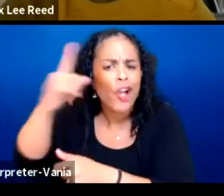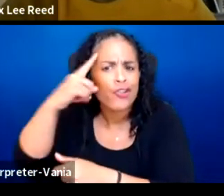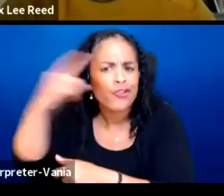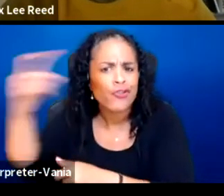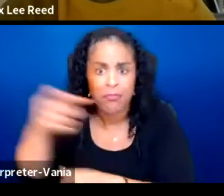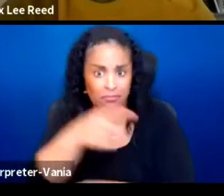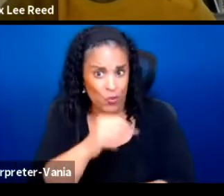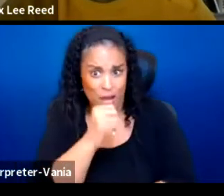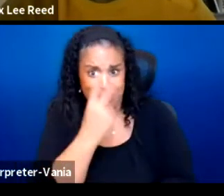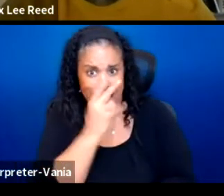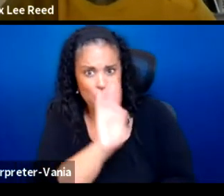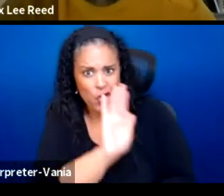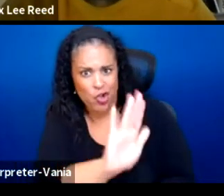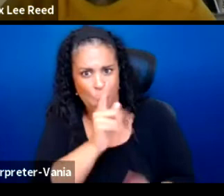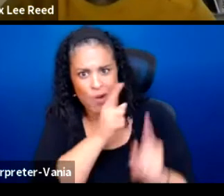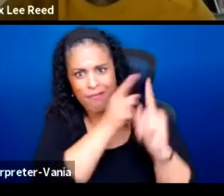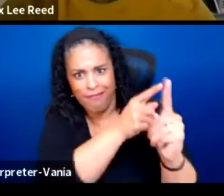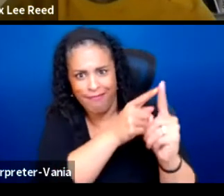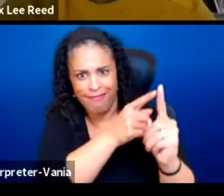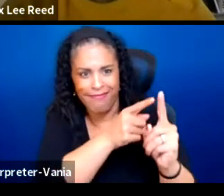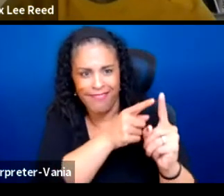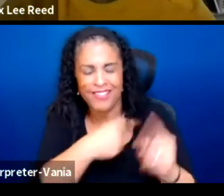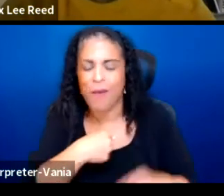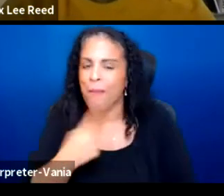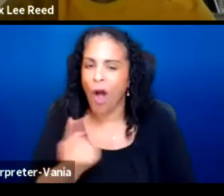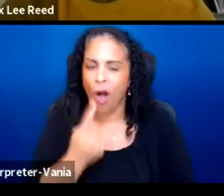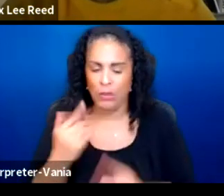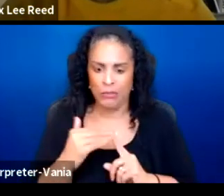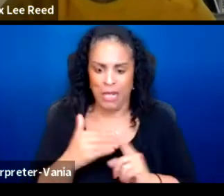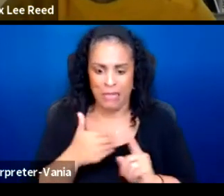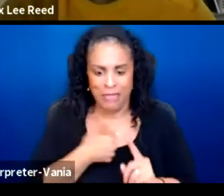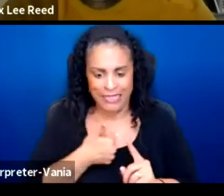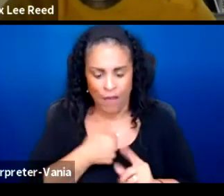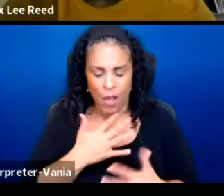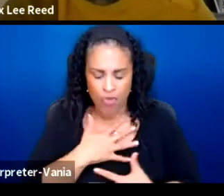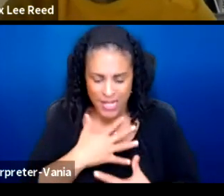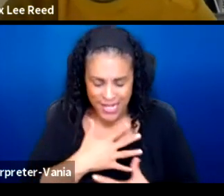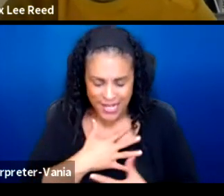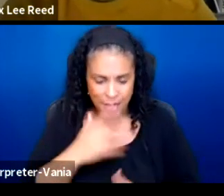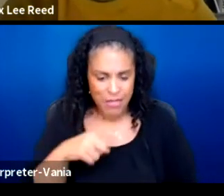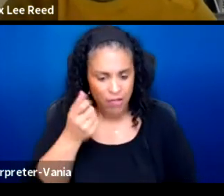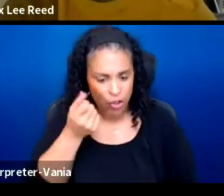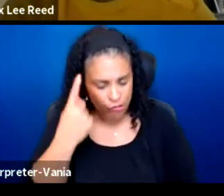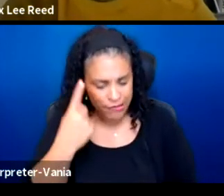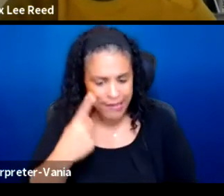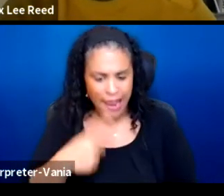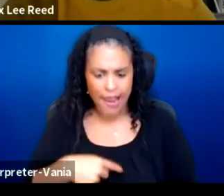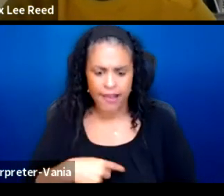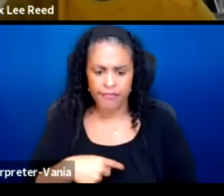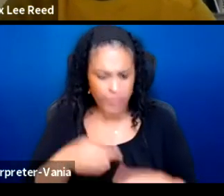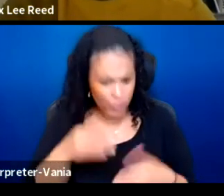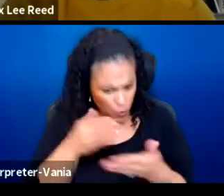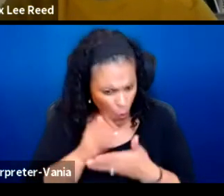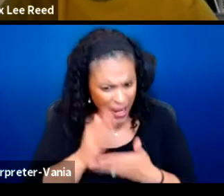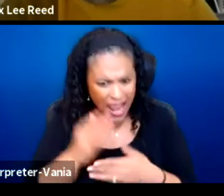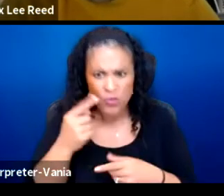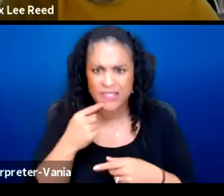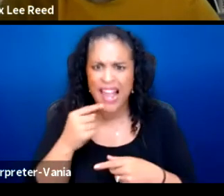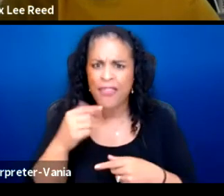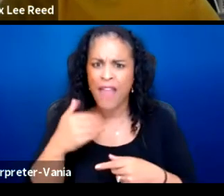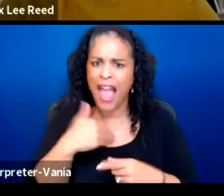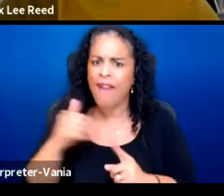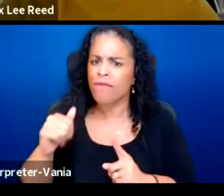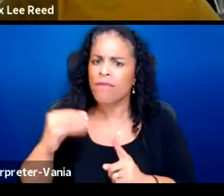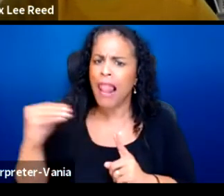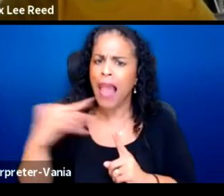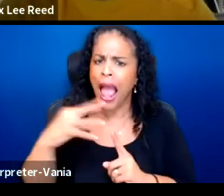seeing yours. So I am always reminding myself to breathe and understand that it's okay to say that there's a light around me